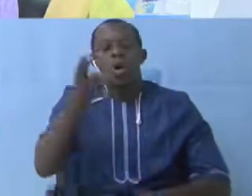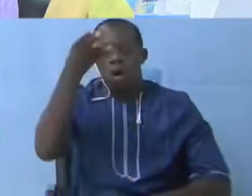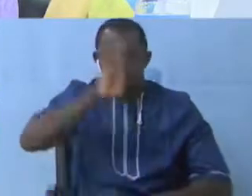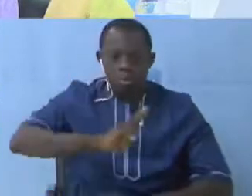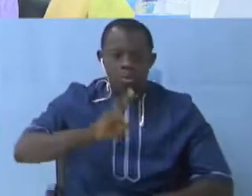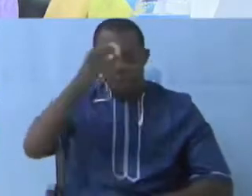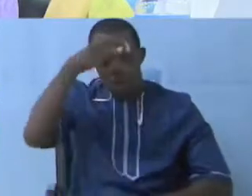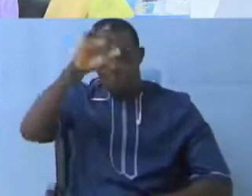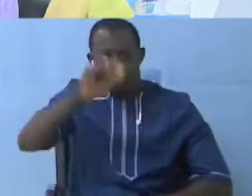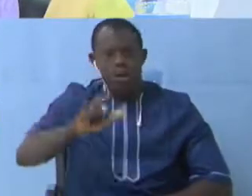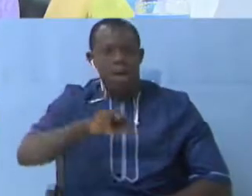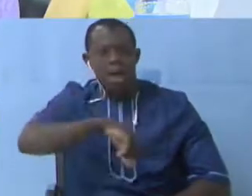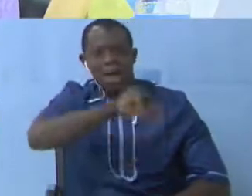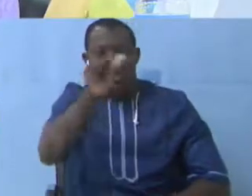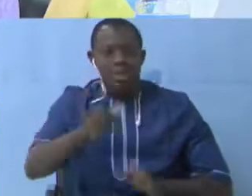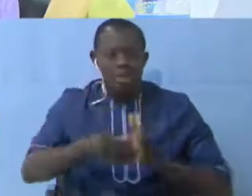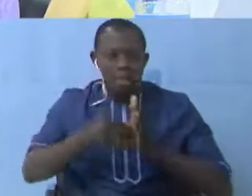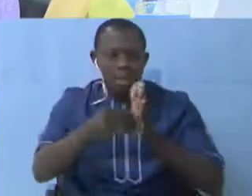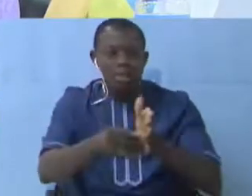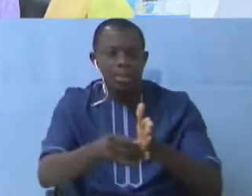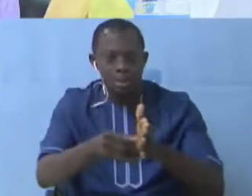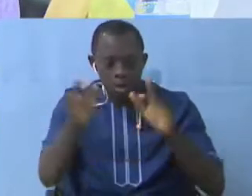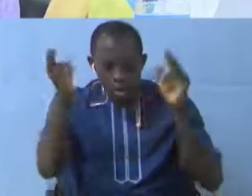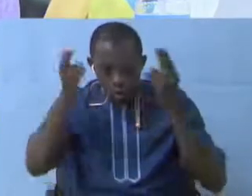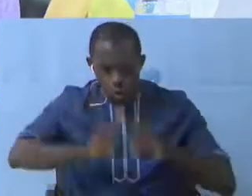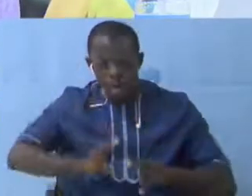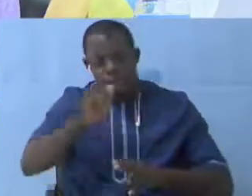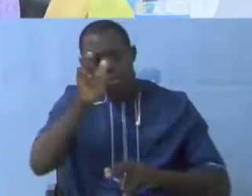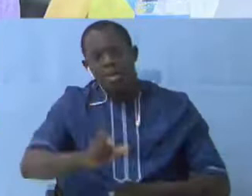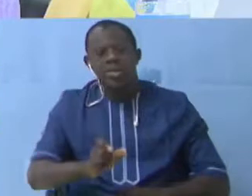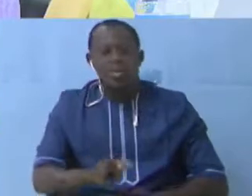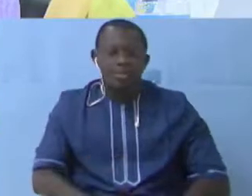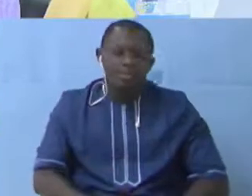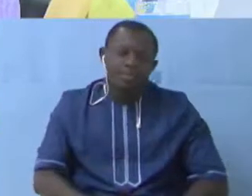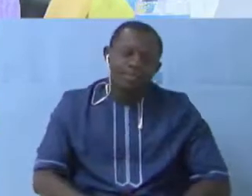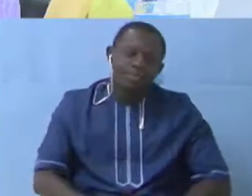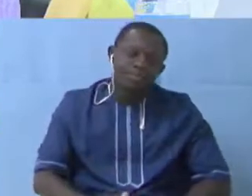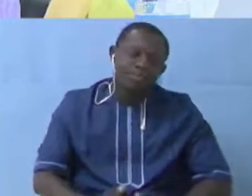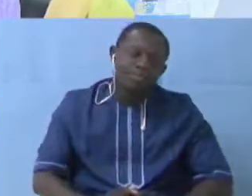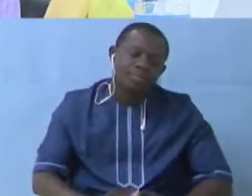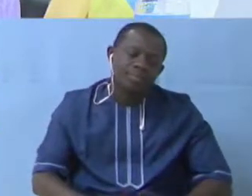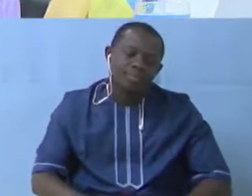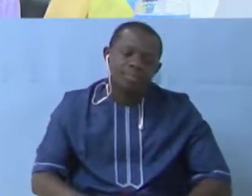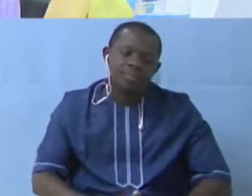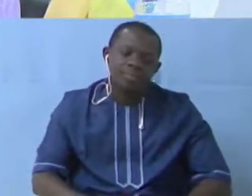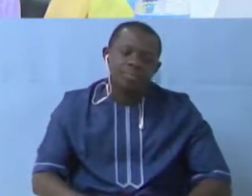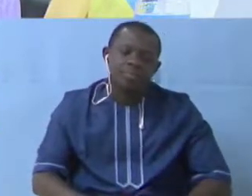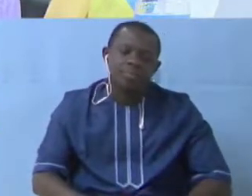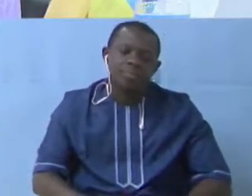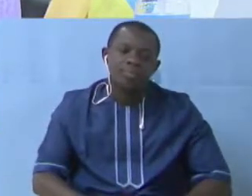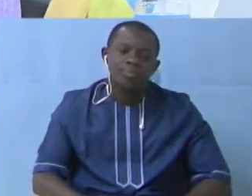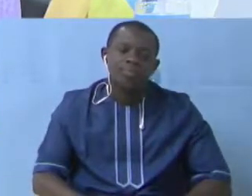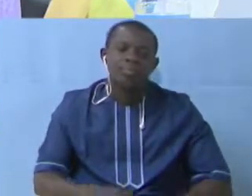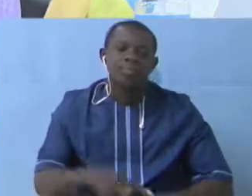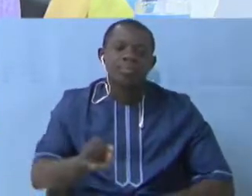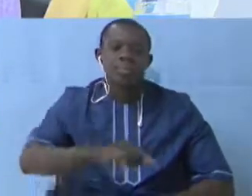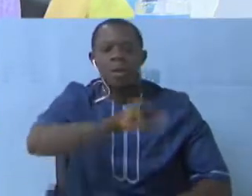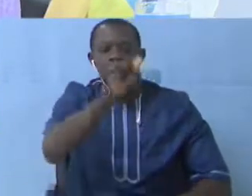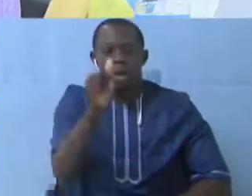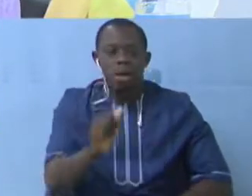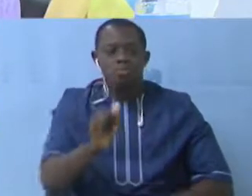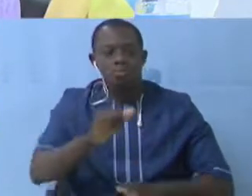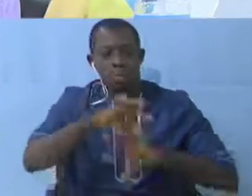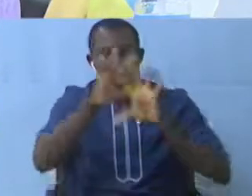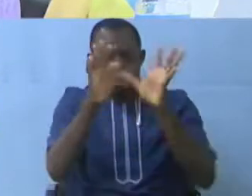and Lead Counsel. Kilifa yi nga xam ne ñoo seq pencum TRRC mi ak council. And all